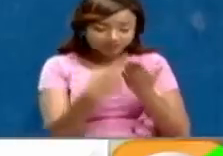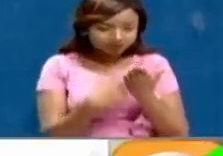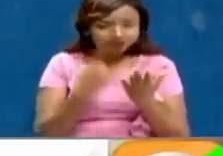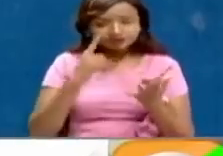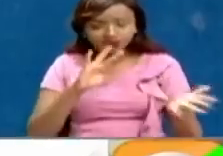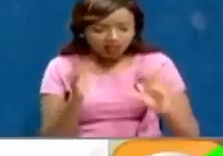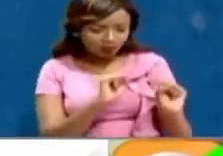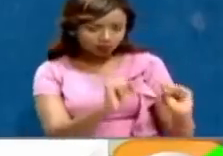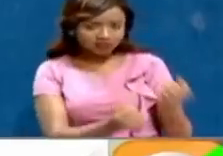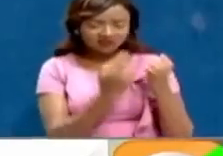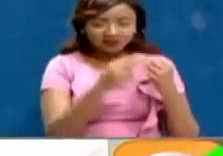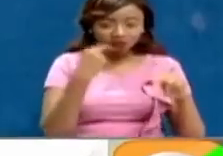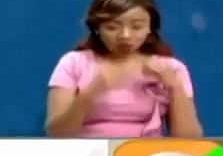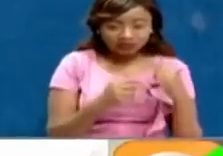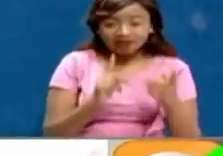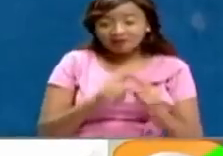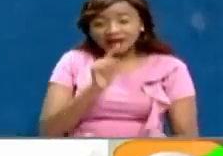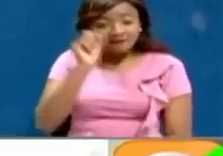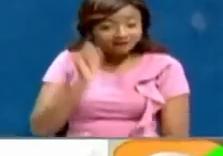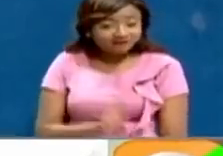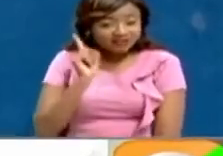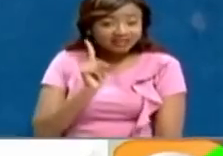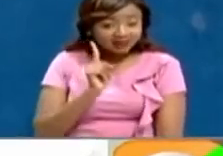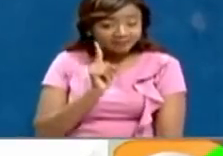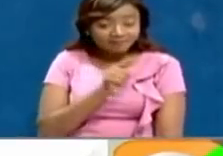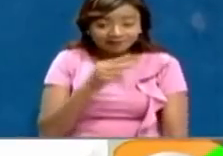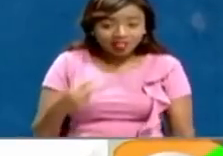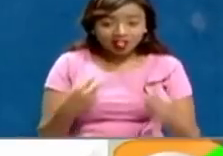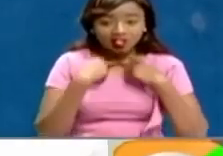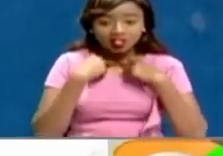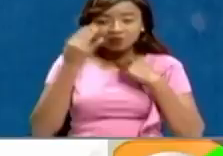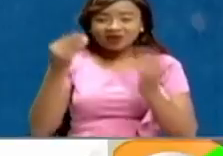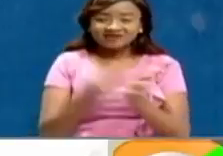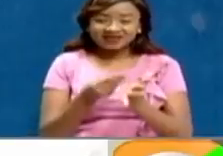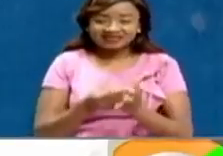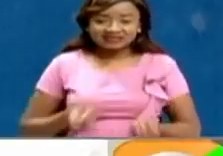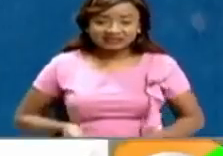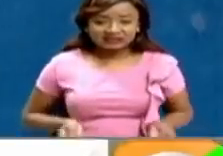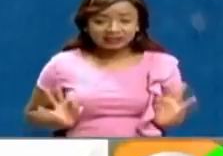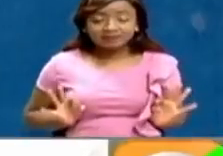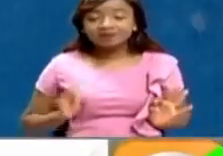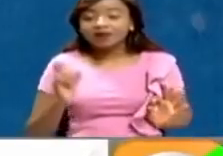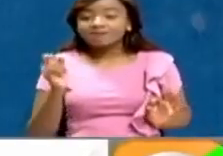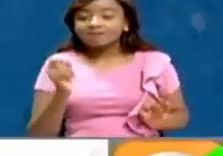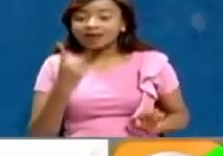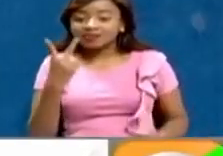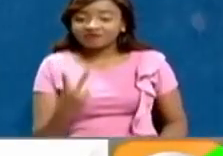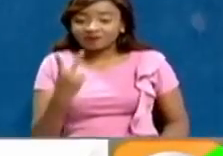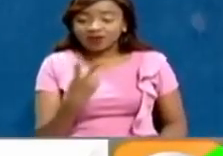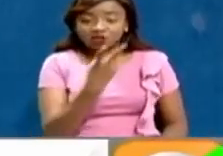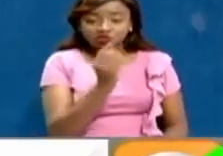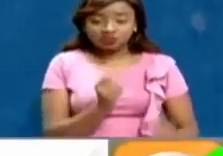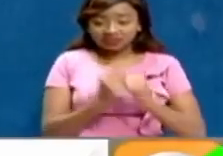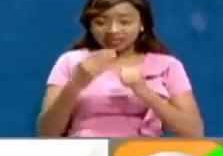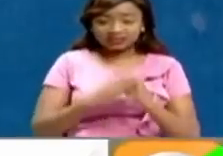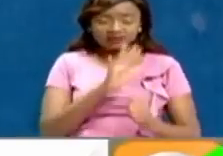the iconic hotel. But this is not the first time the hotel has hit headlines over financial pressures. In February 2019, the hotel